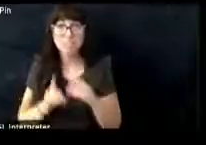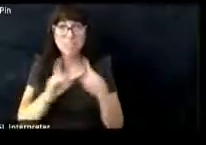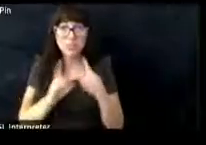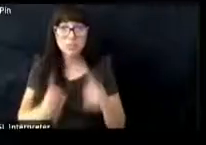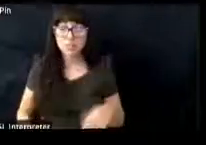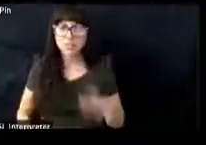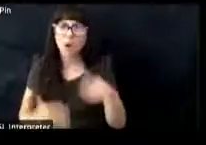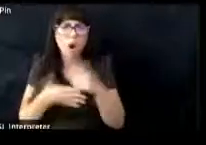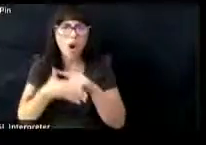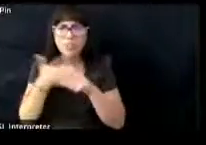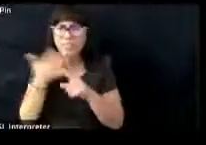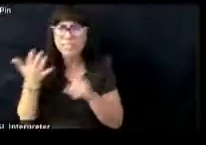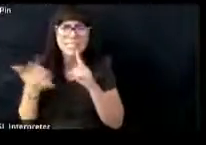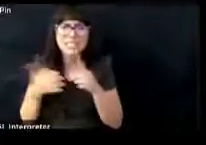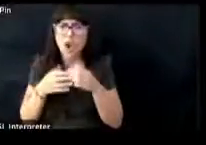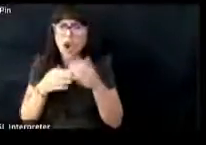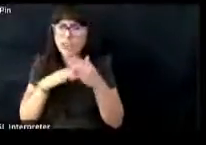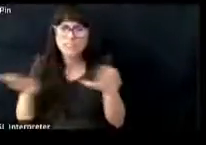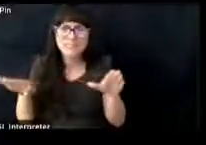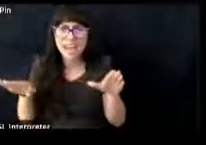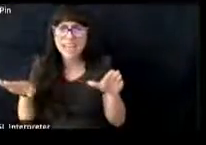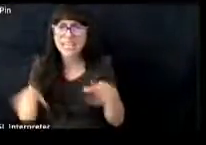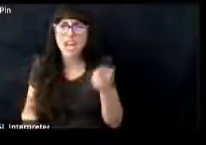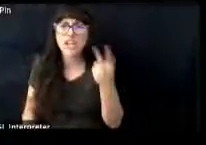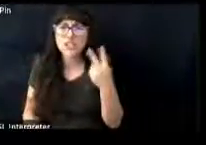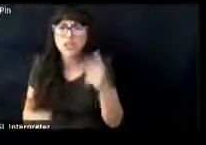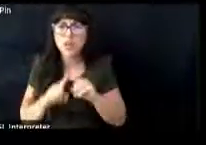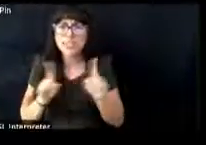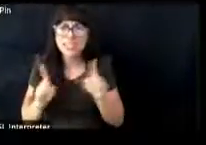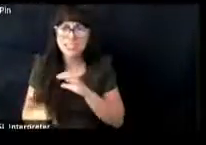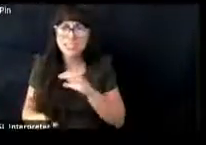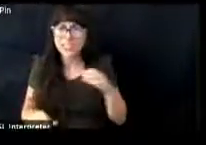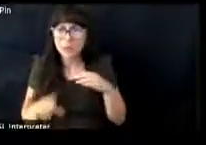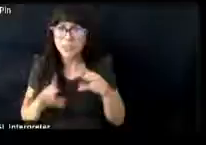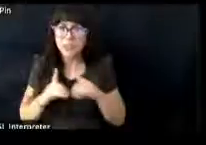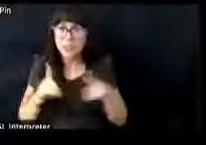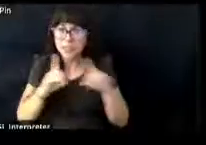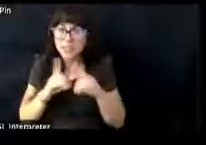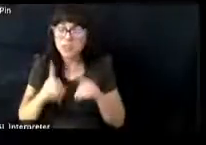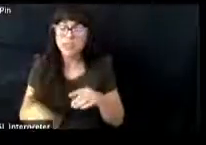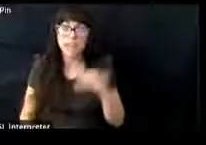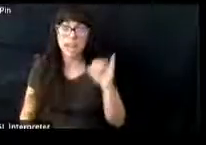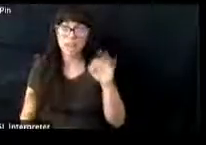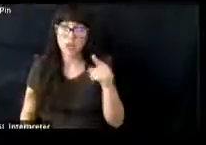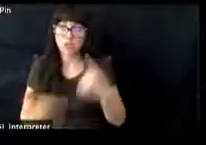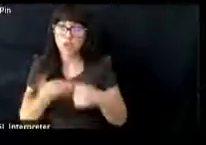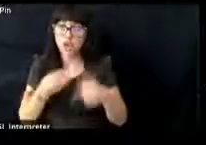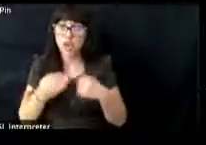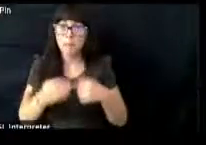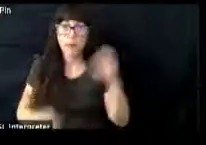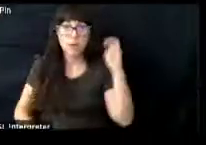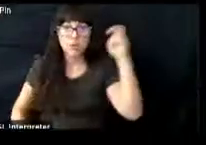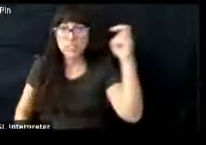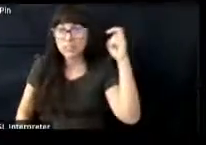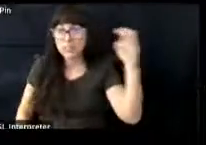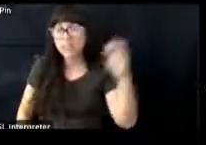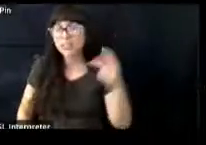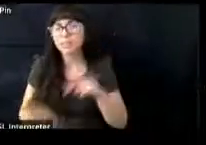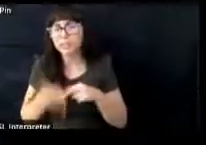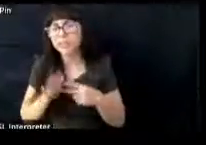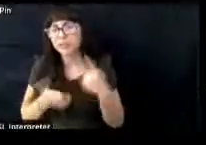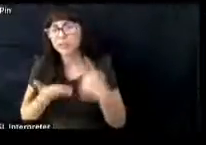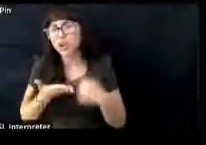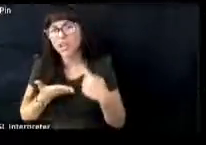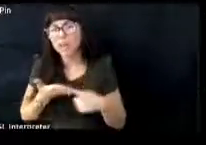All of these are divided into 2 different congressional districts. If you're talking about transportation, then you're talking